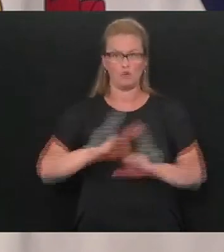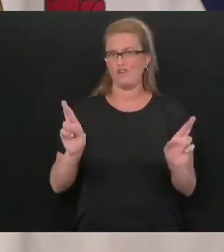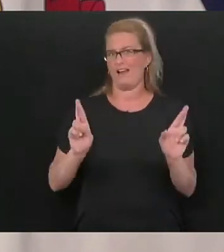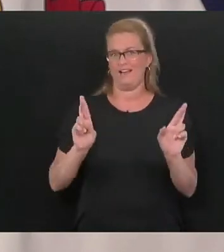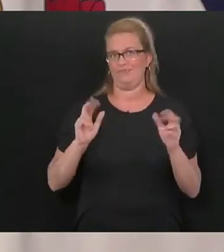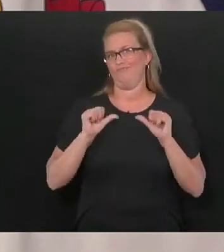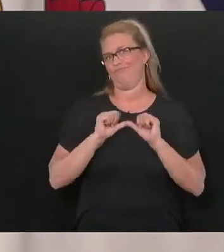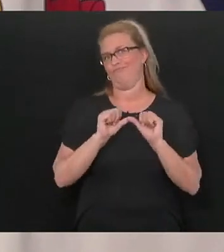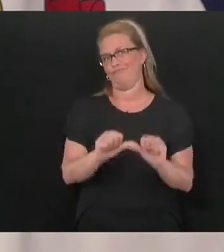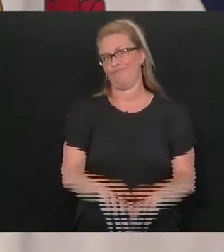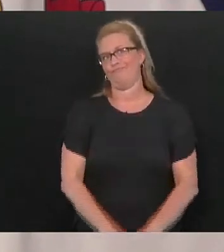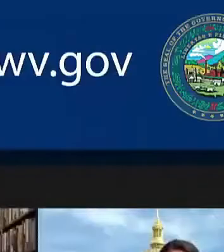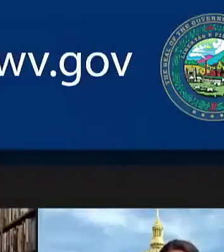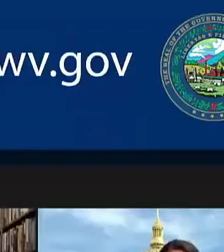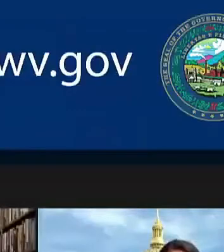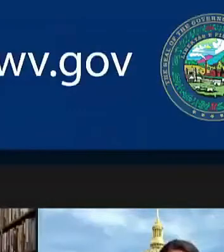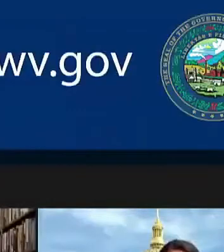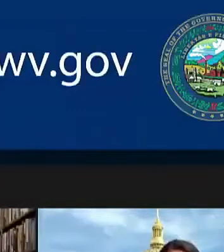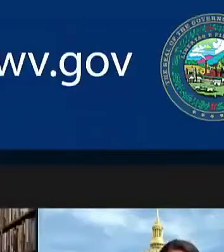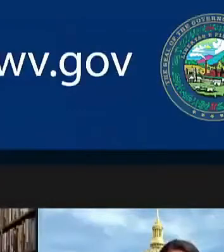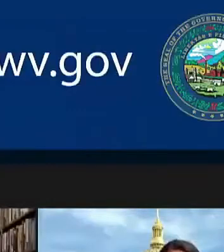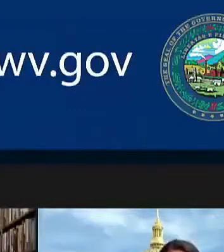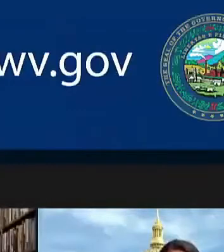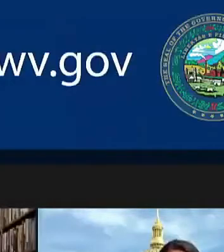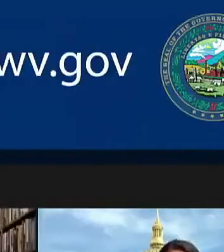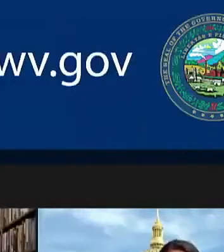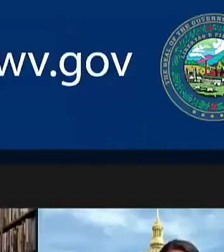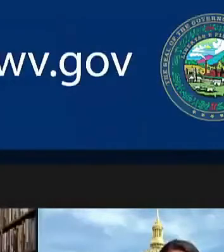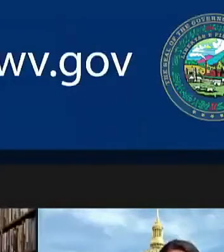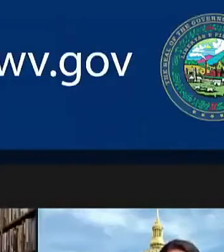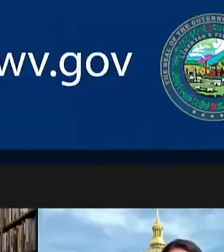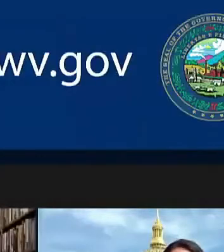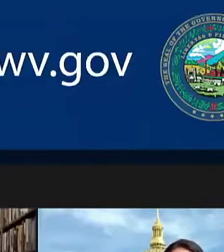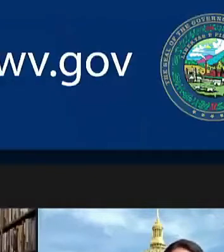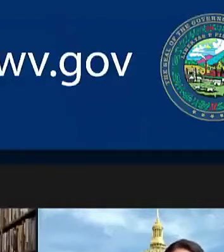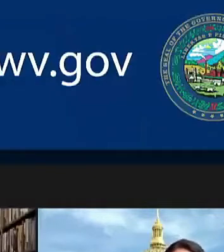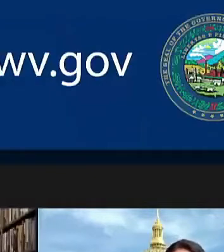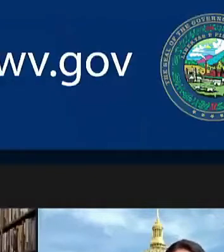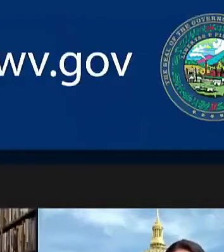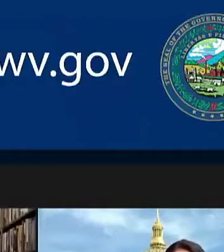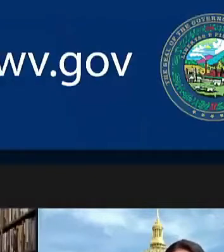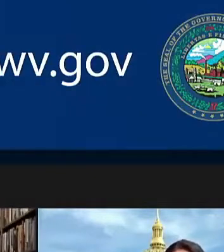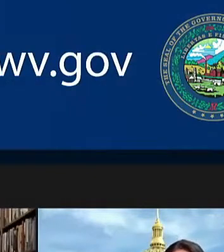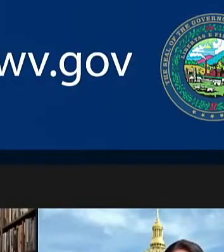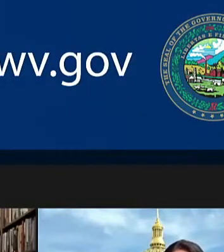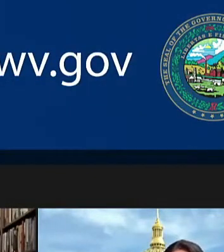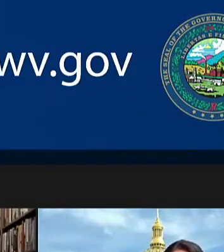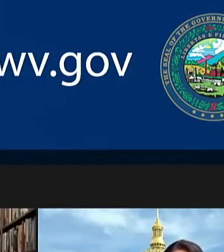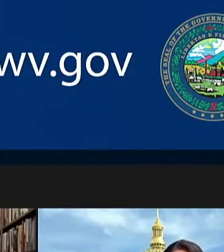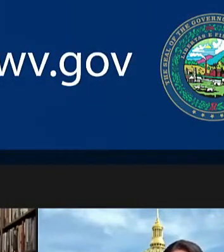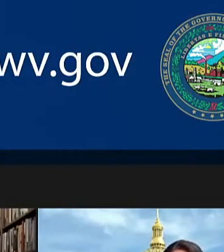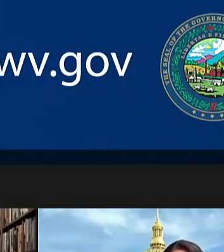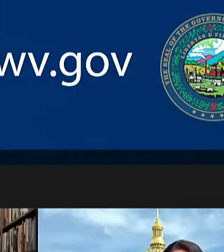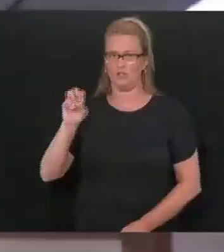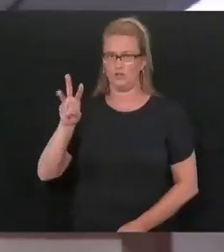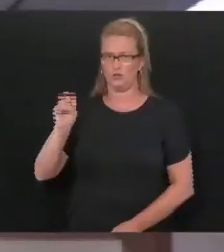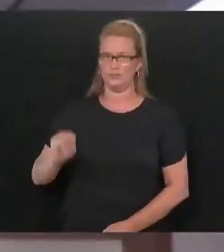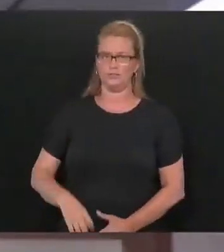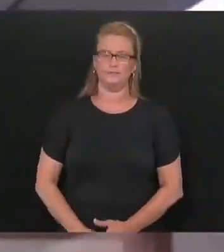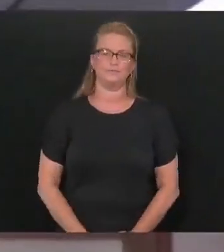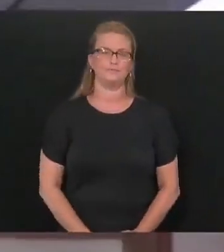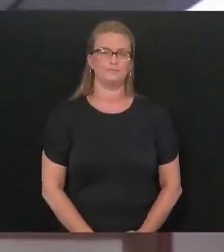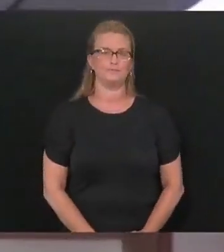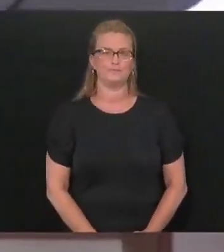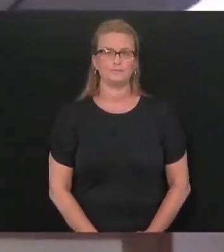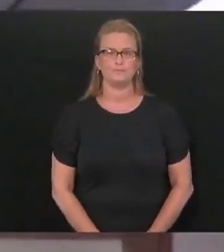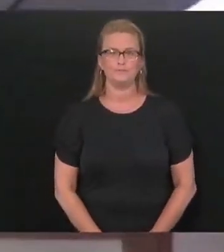done. All right, thank you, Kenny. Next, we'll go to Charles Young with WV News. Hi, this is Charles Young with WV News. This